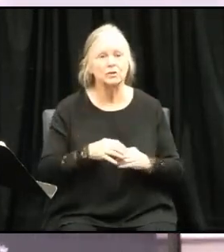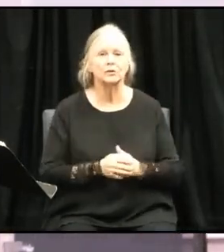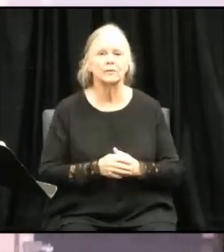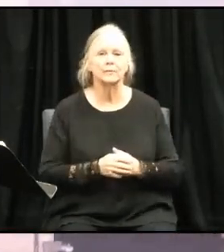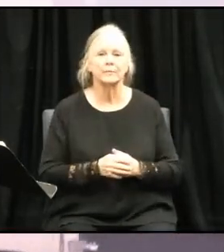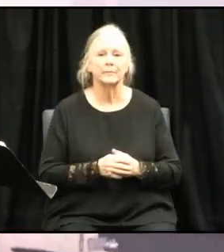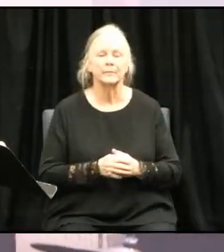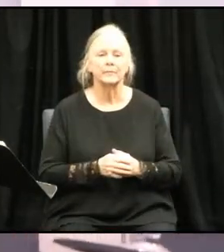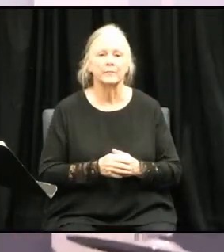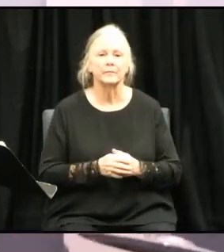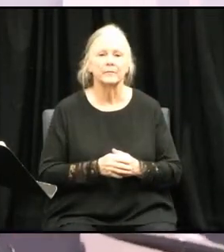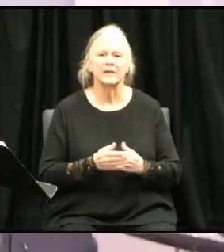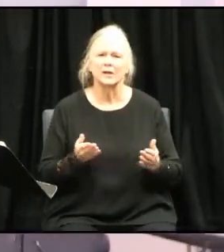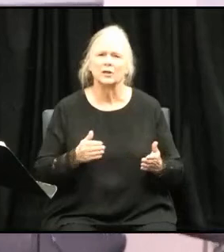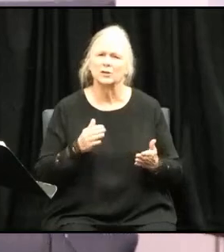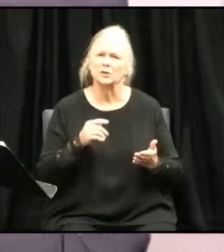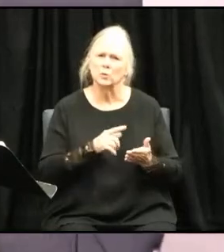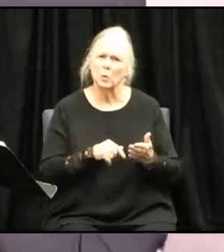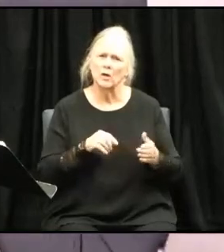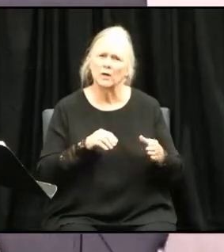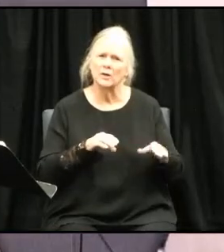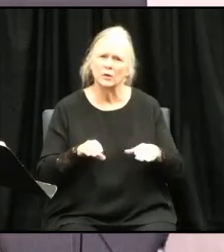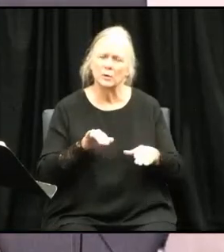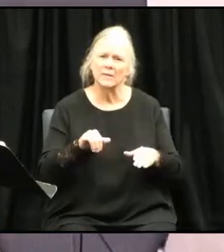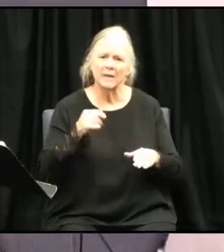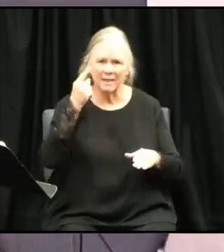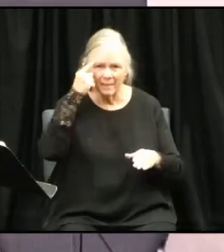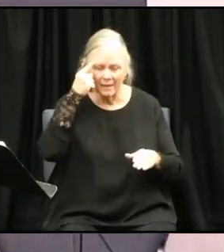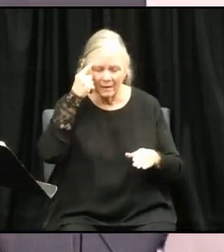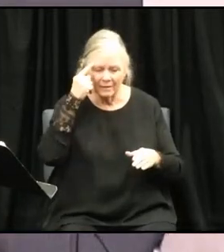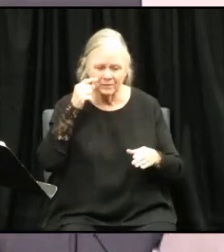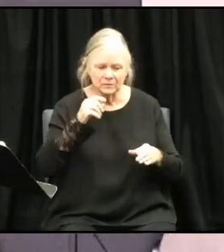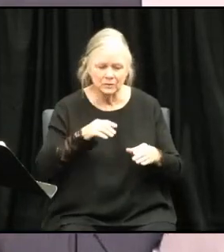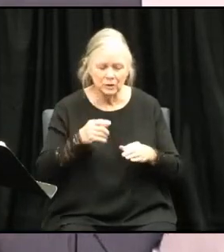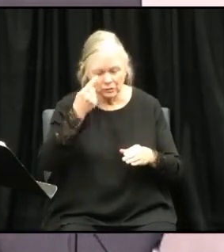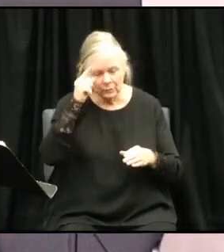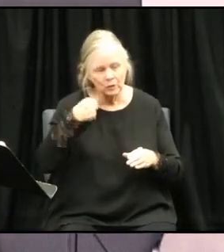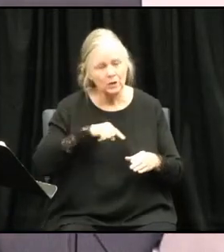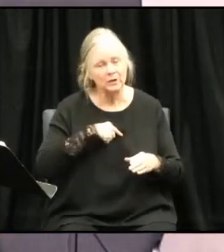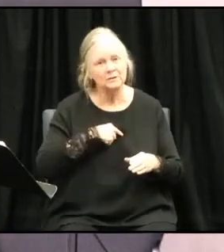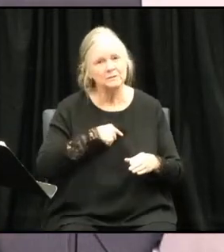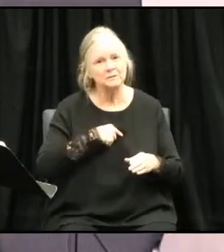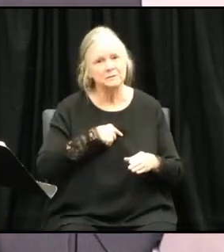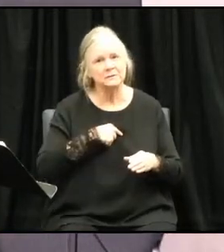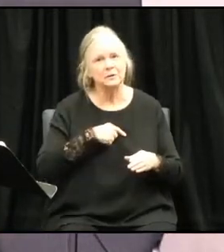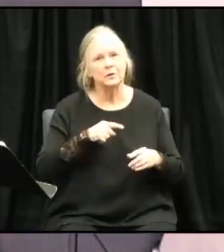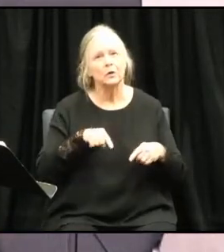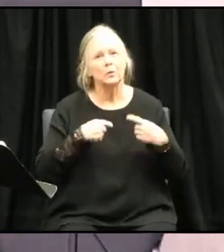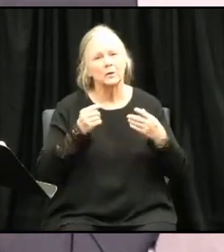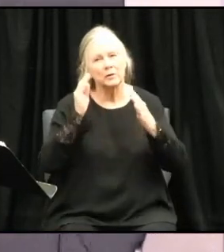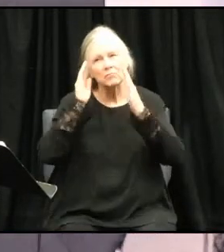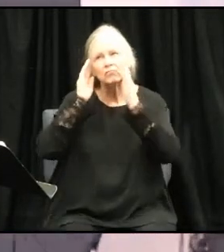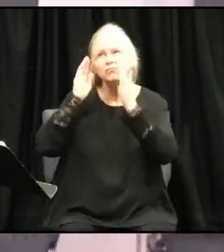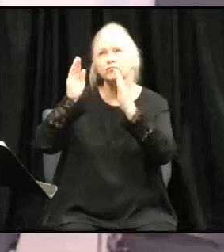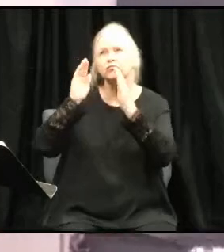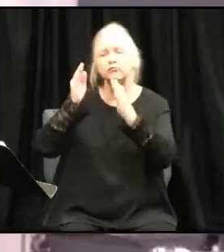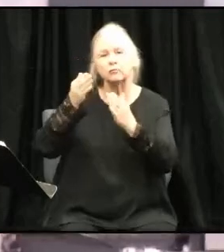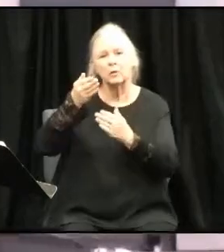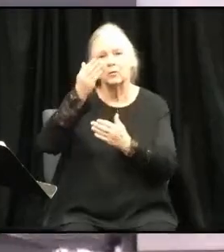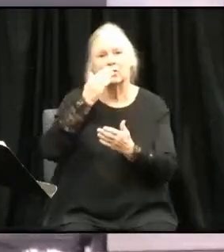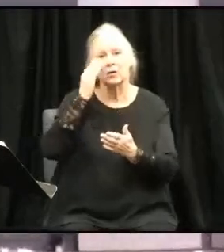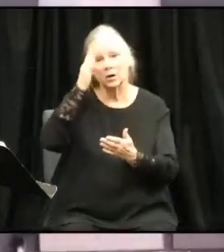Scripture. As we focus on God and His goodness in this way, it just moves us to praise and worship